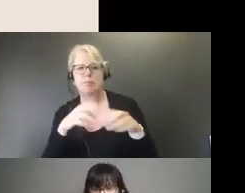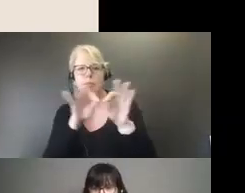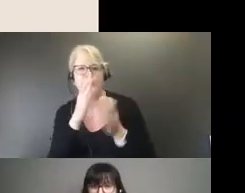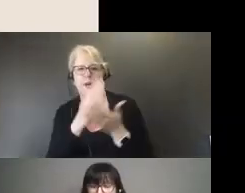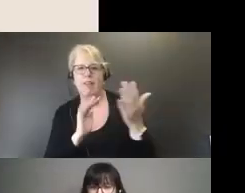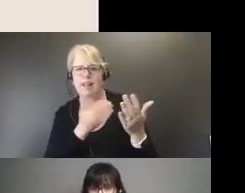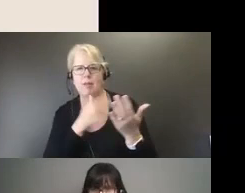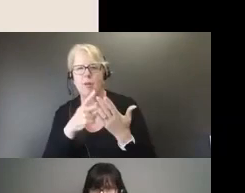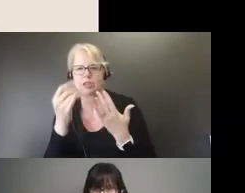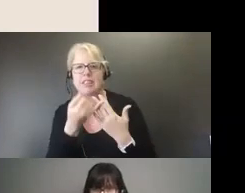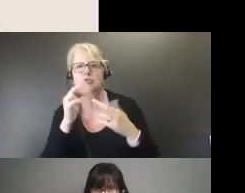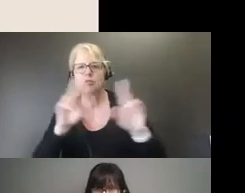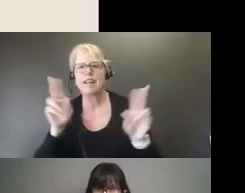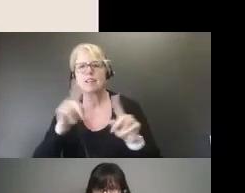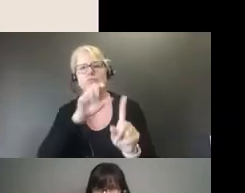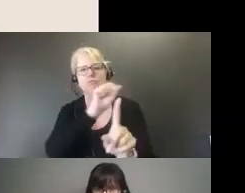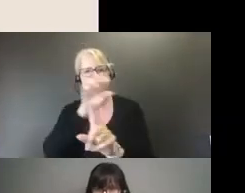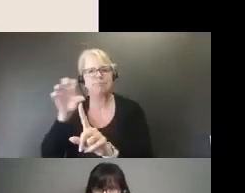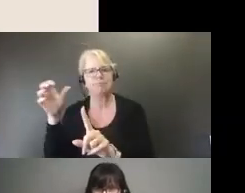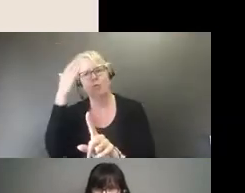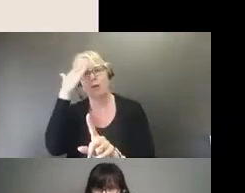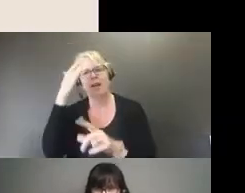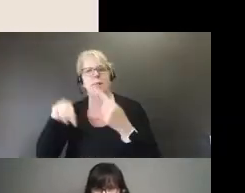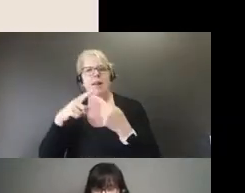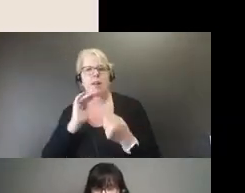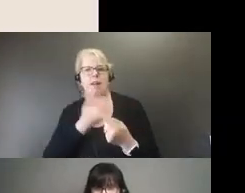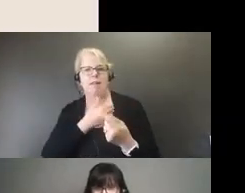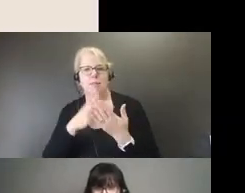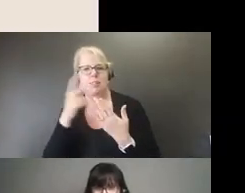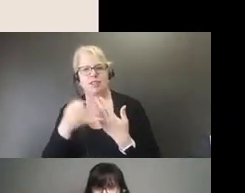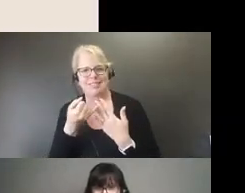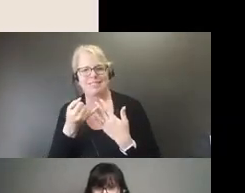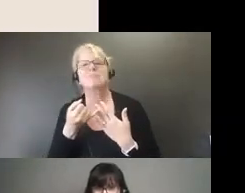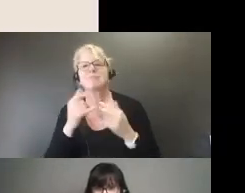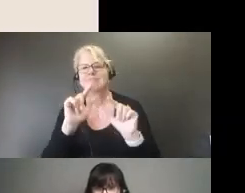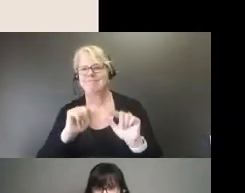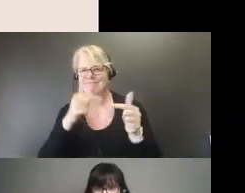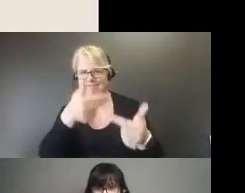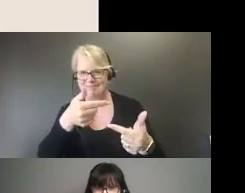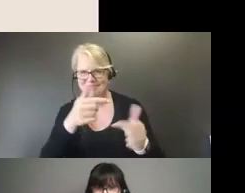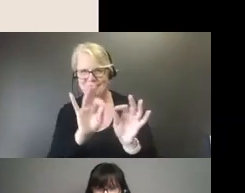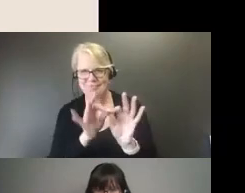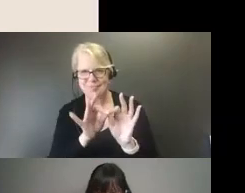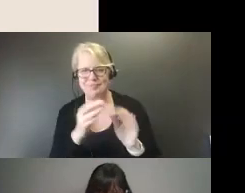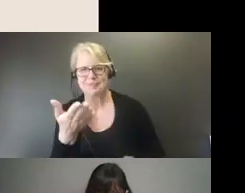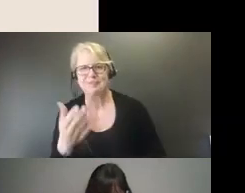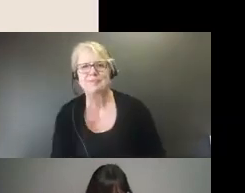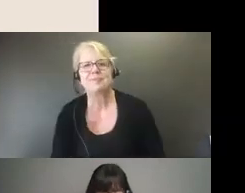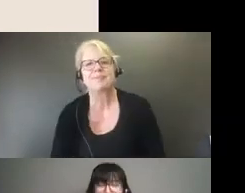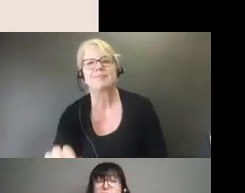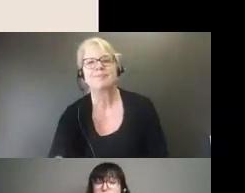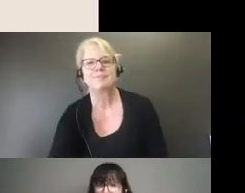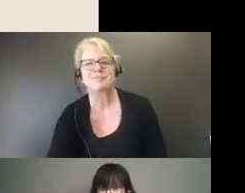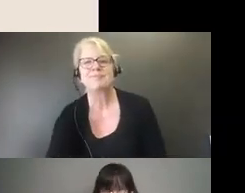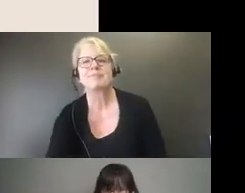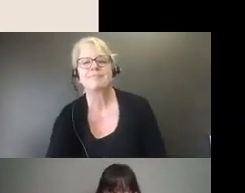project to get the word out. So I mentioned that we turned from a project to a program. You know how